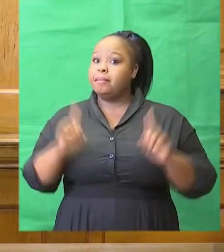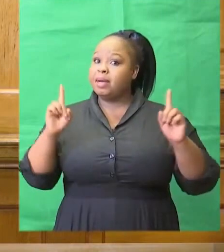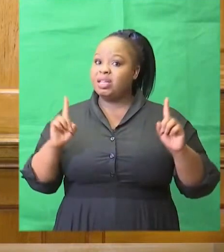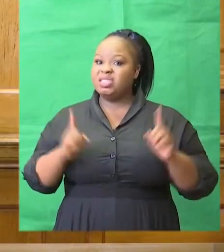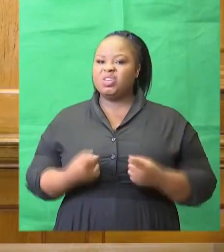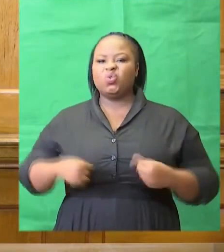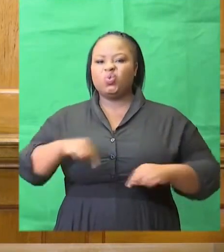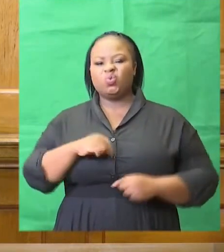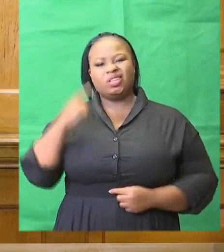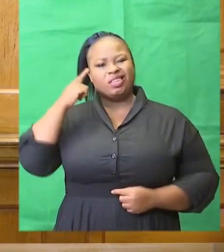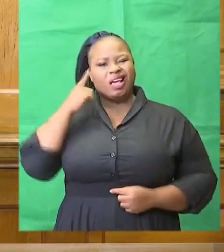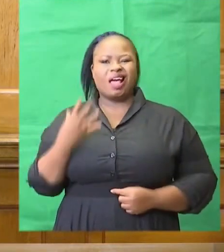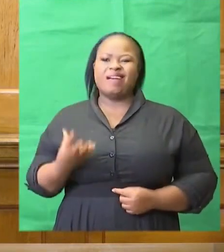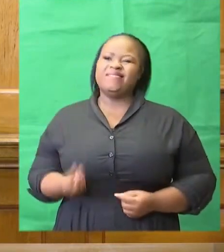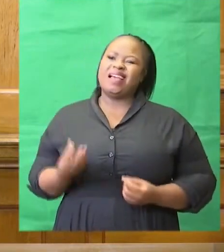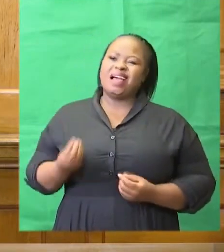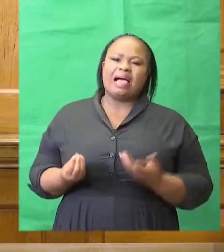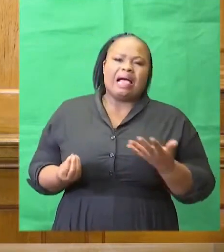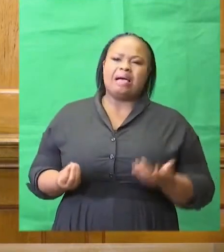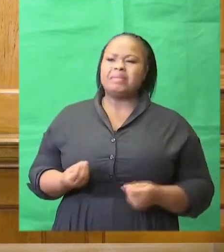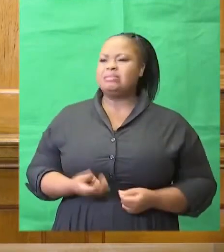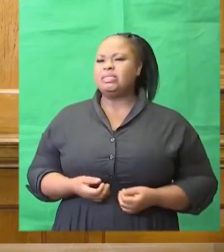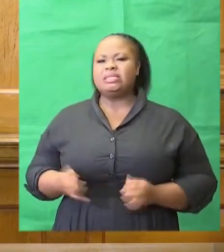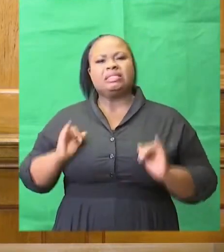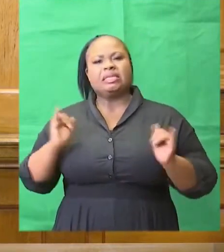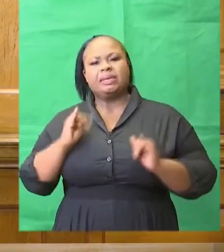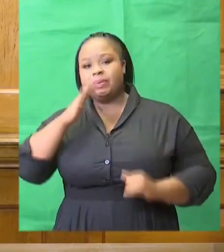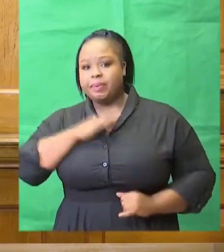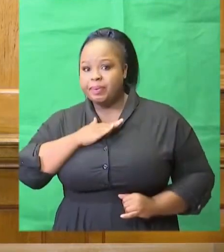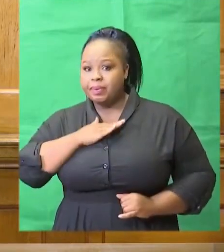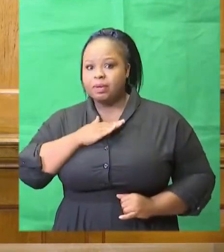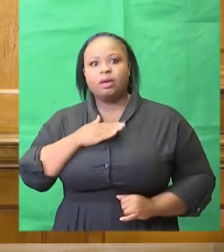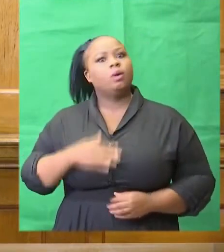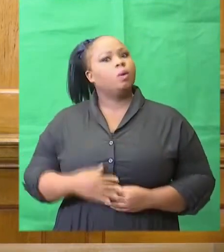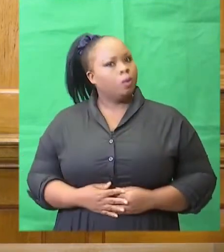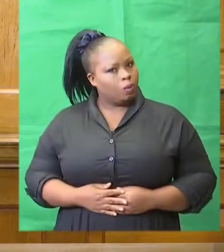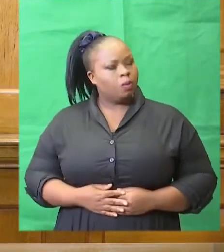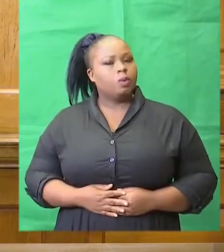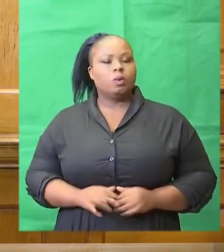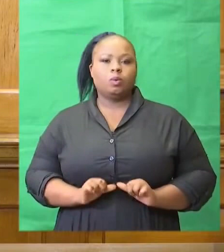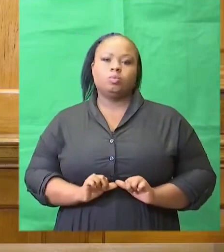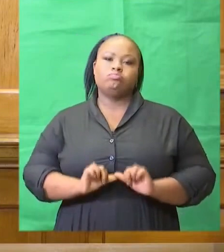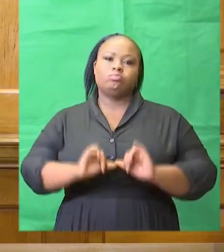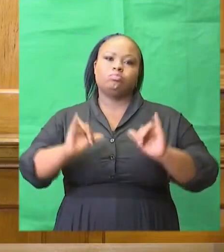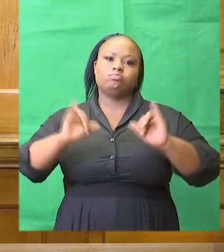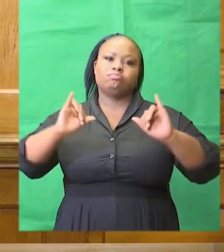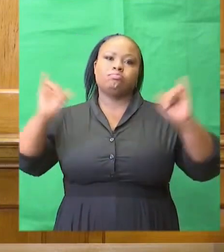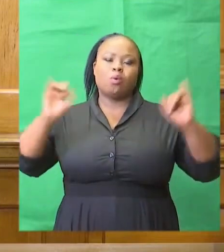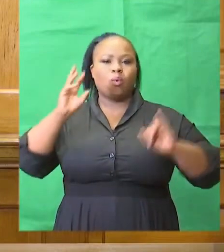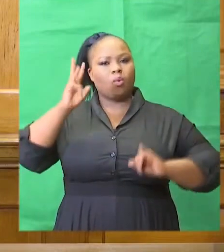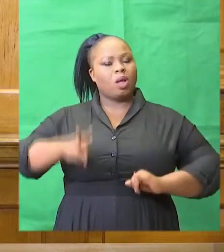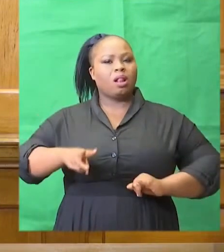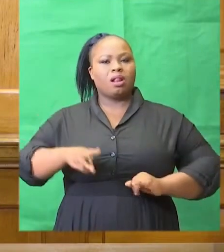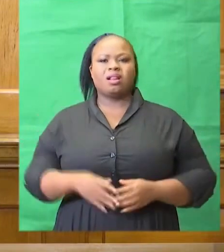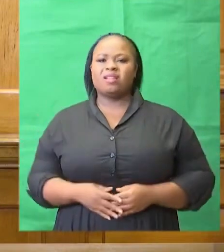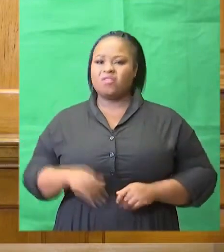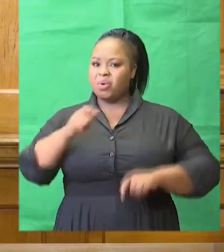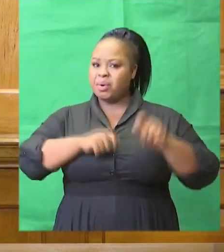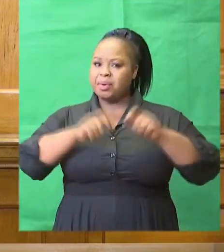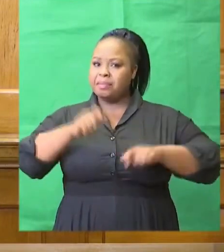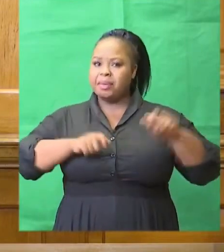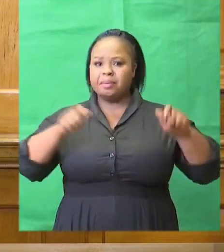seriously and as a matter of urgency, we will continue to be vulnerable as a